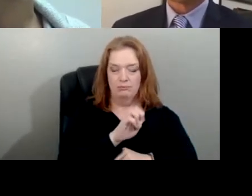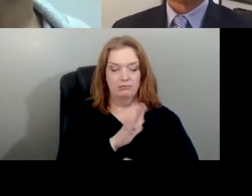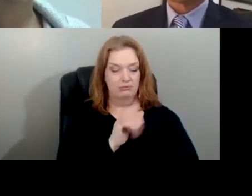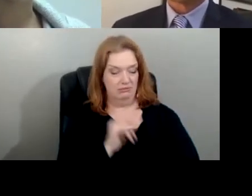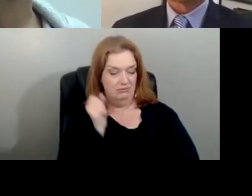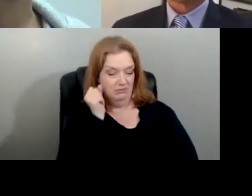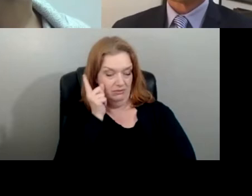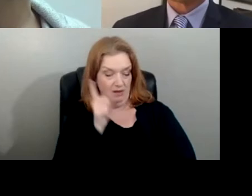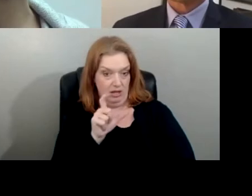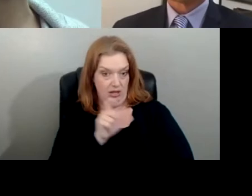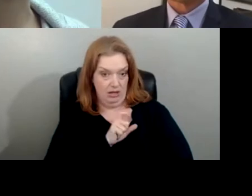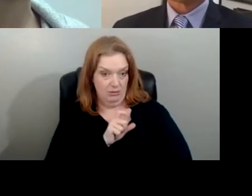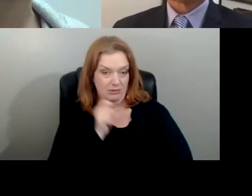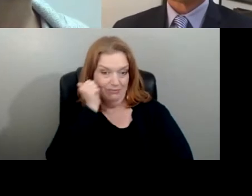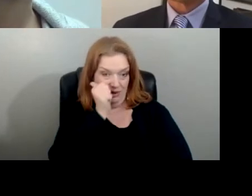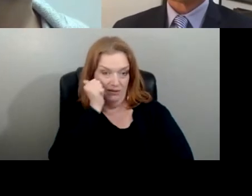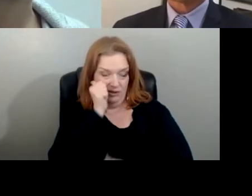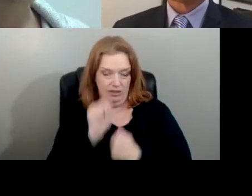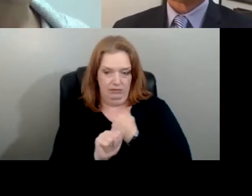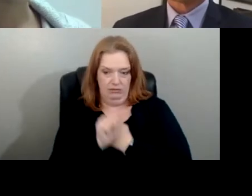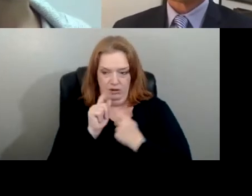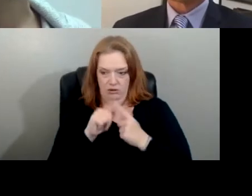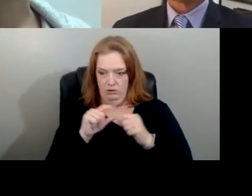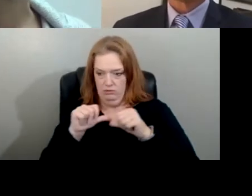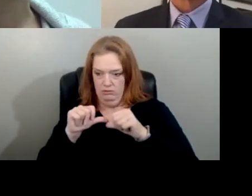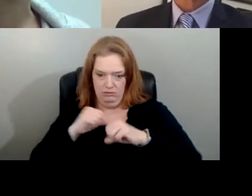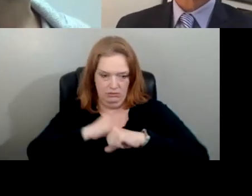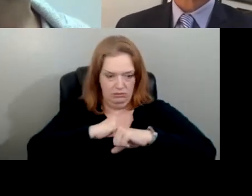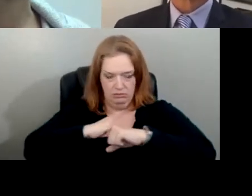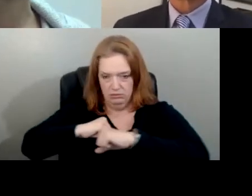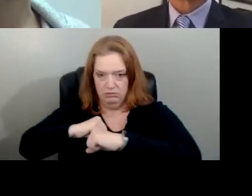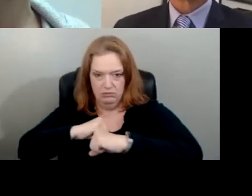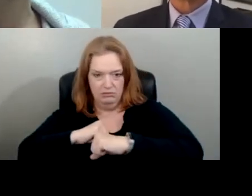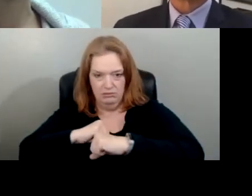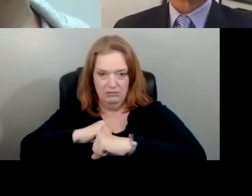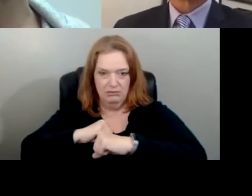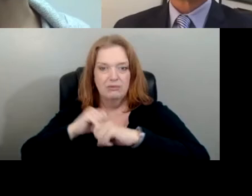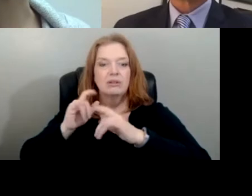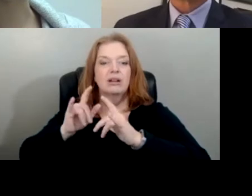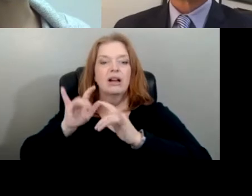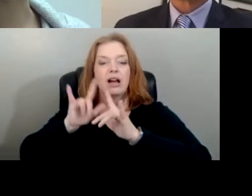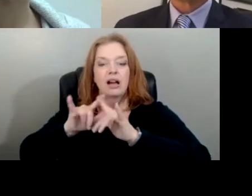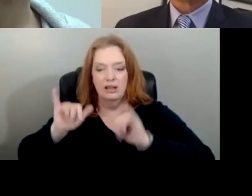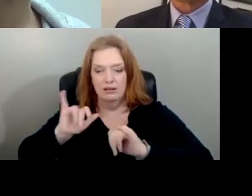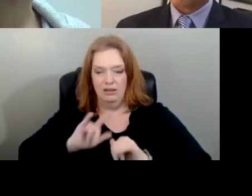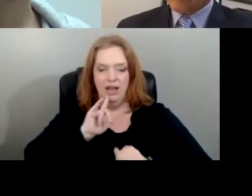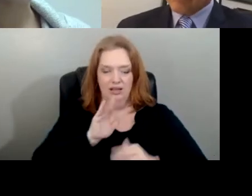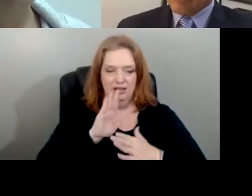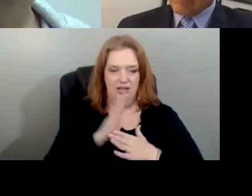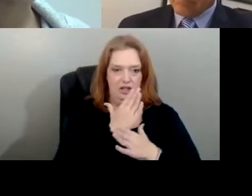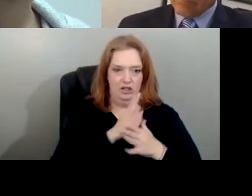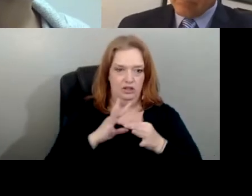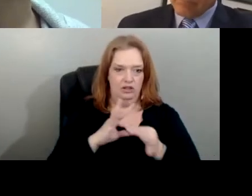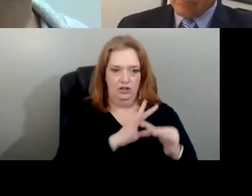lives on the line every day to maintain public safety, which is also the NEPTIC shared responsibility. That's